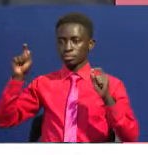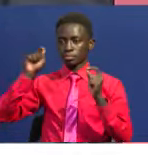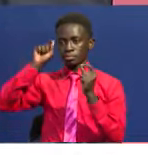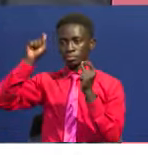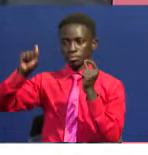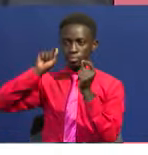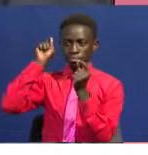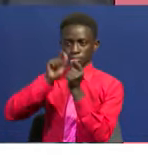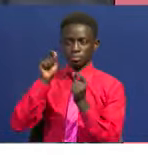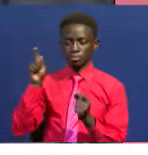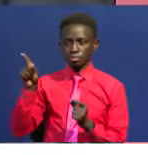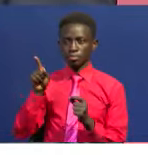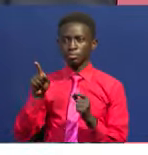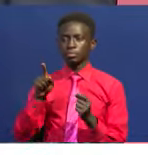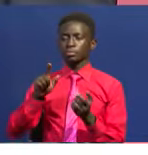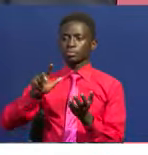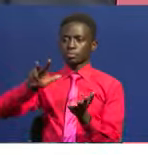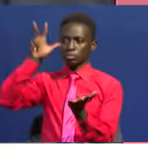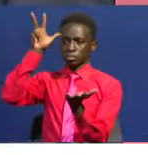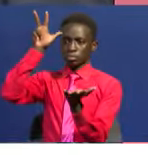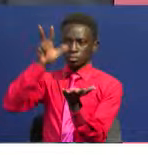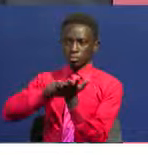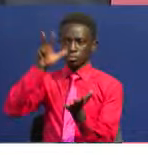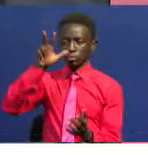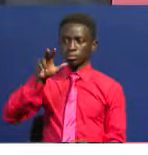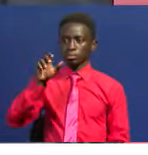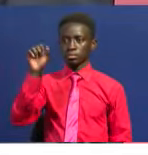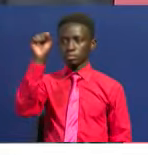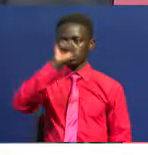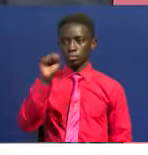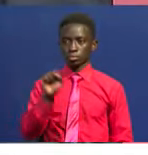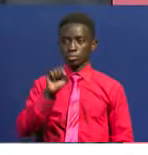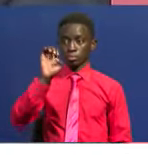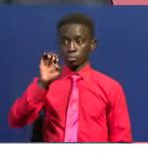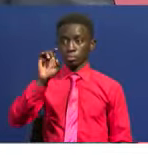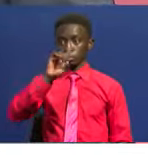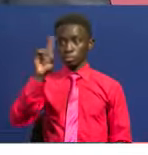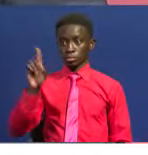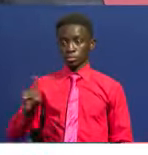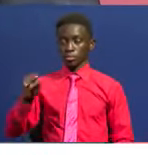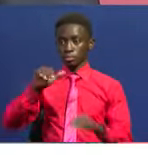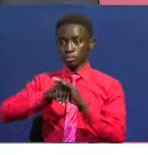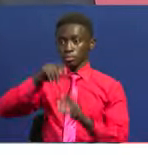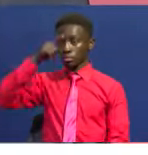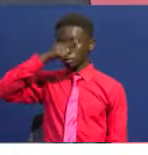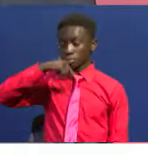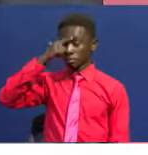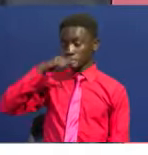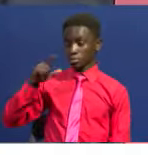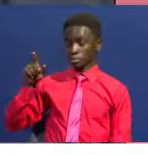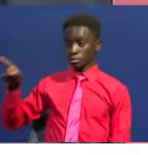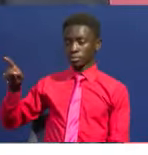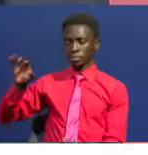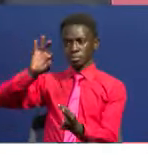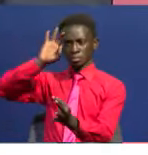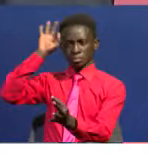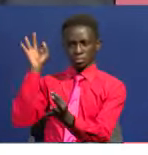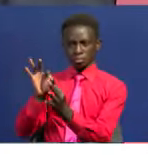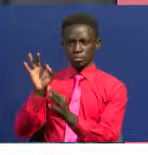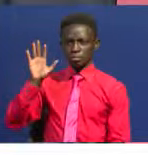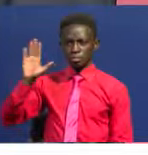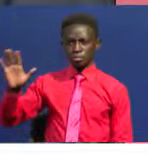specifically approved a special economic zone in Thika to be specifically for